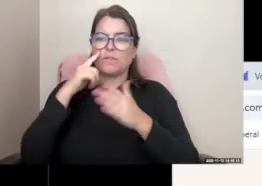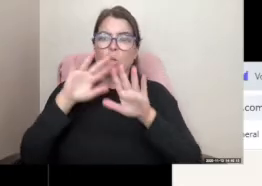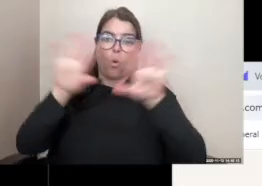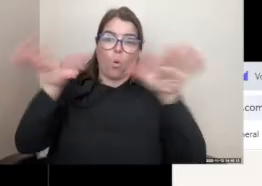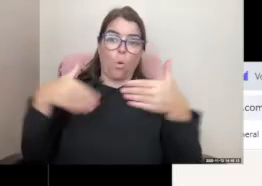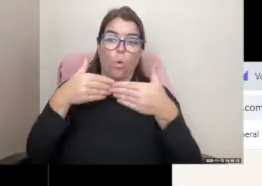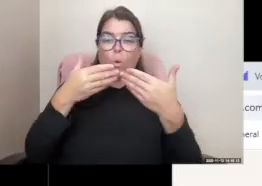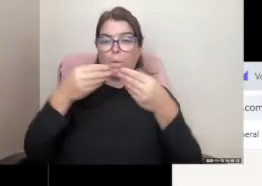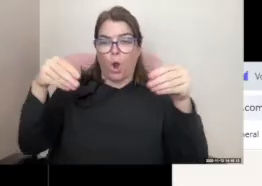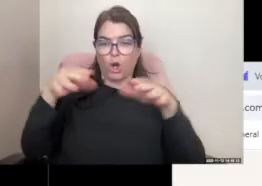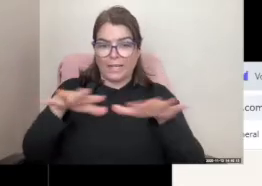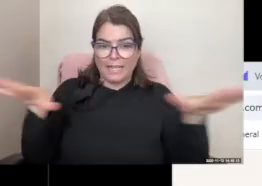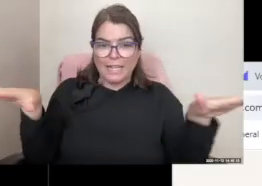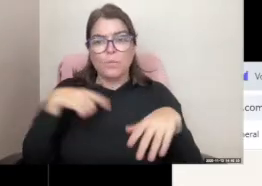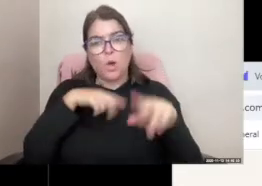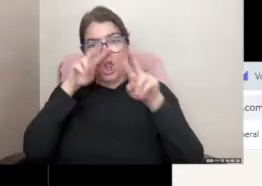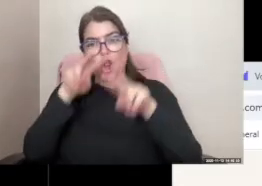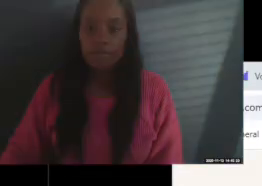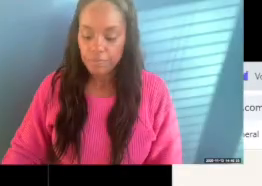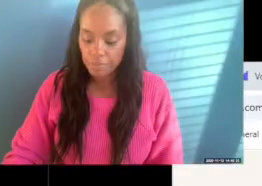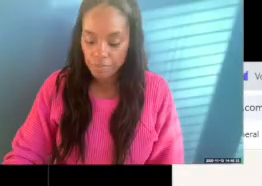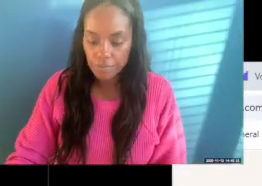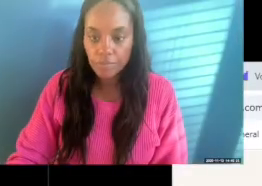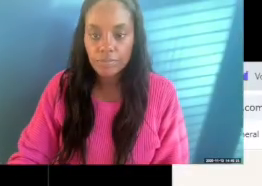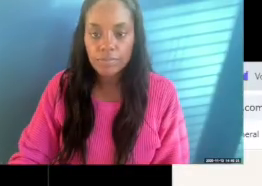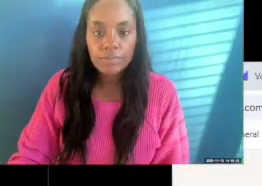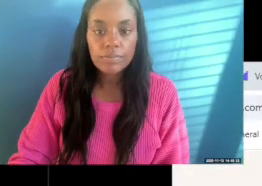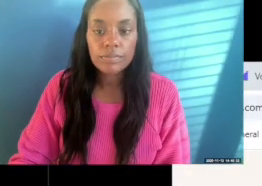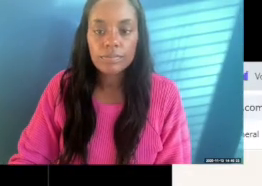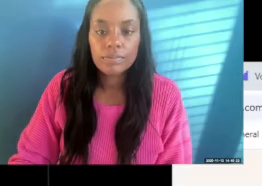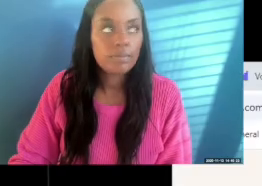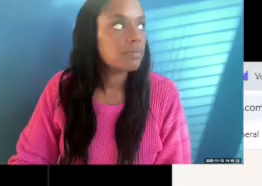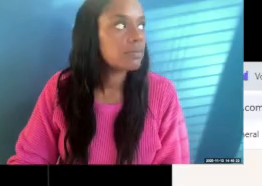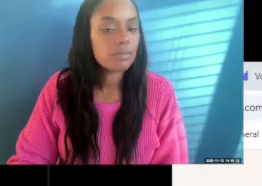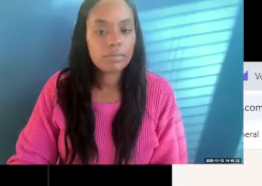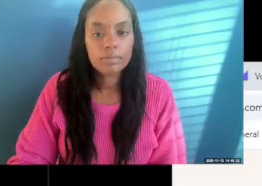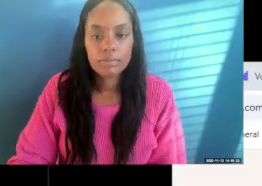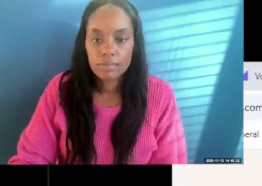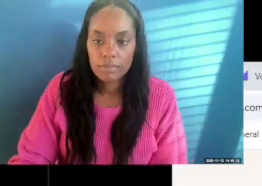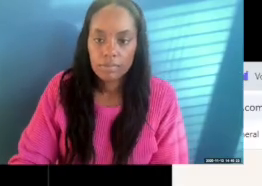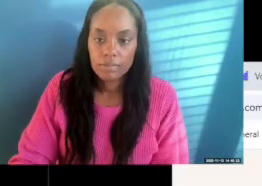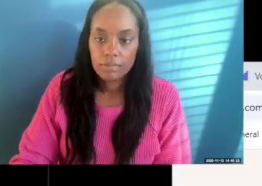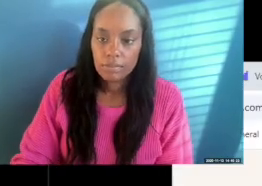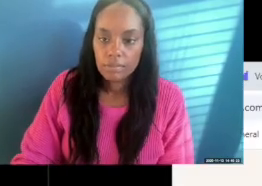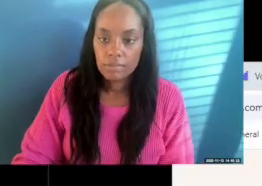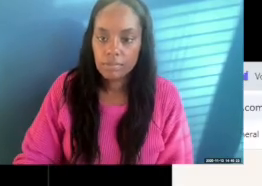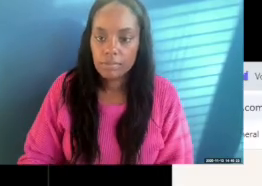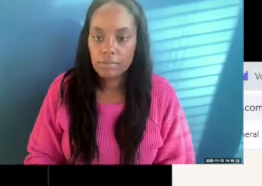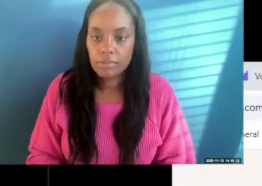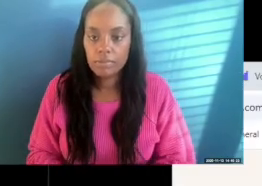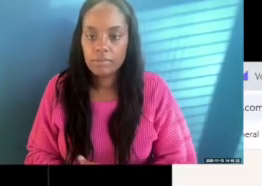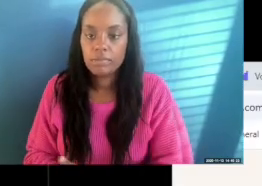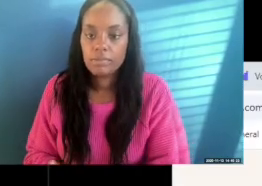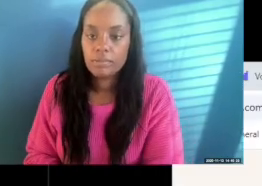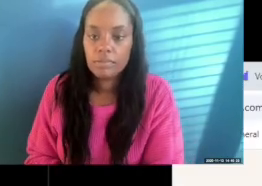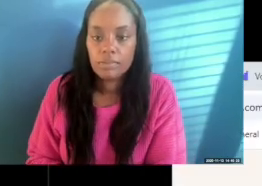available now. There's been a lot of discussion this session already regarding 2B and 3 and the spread